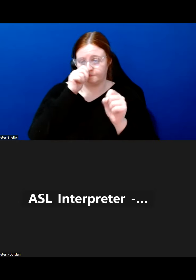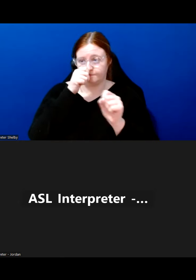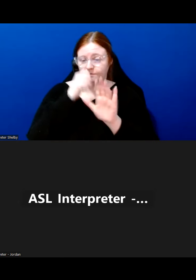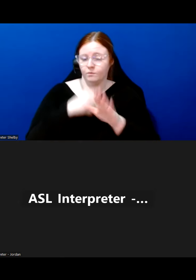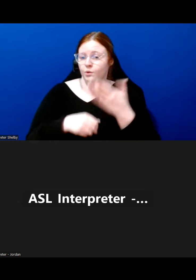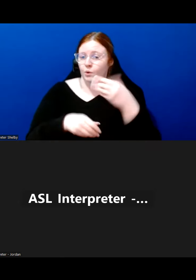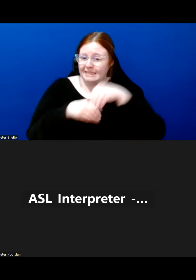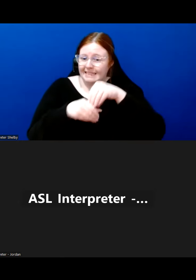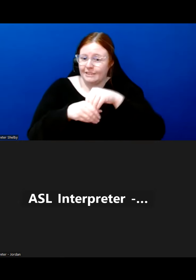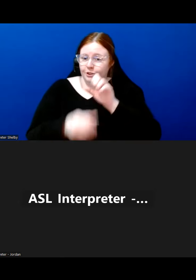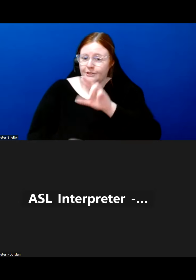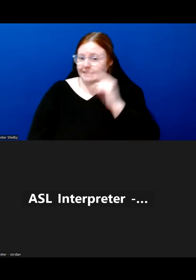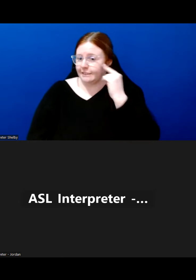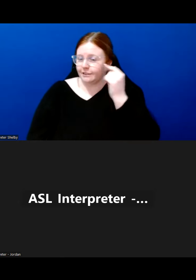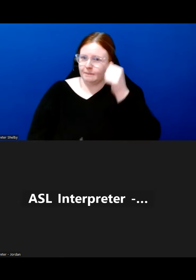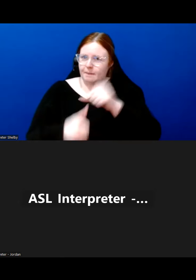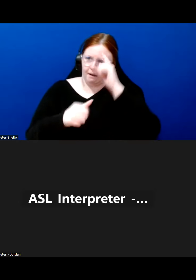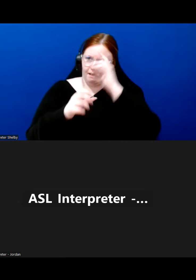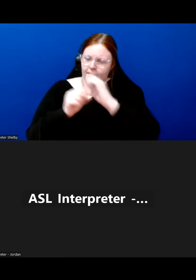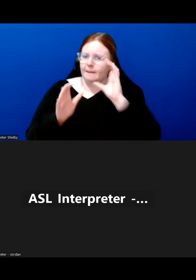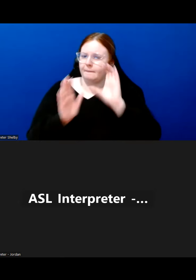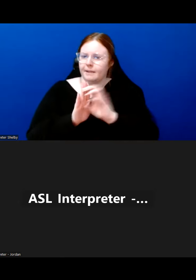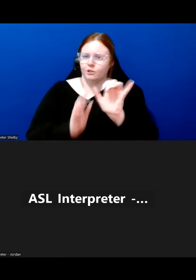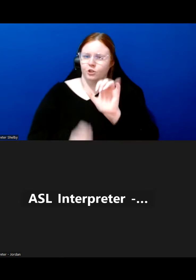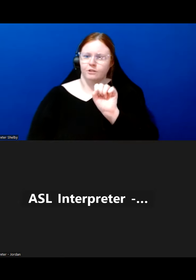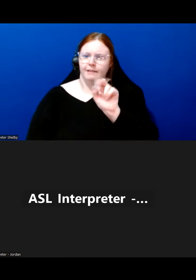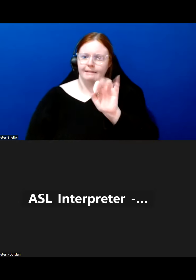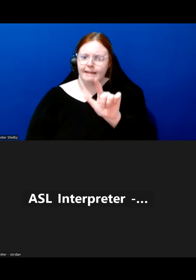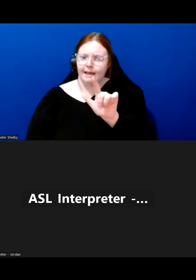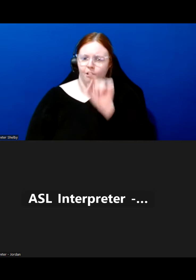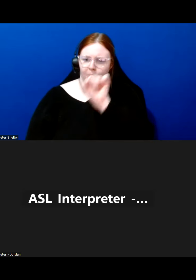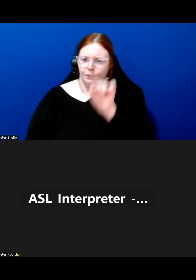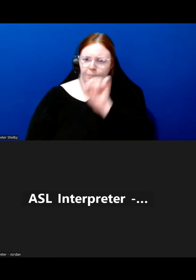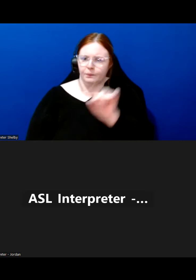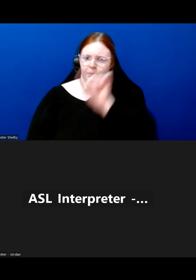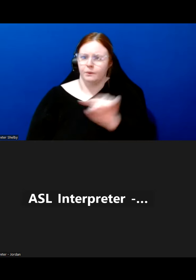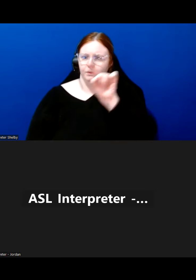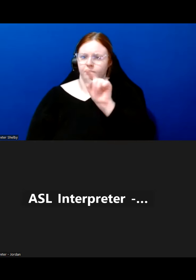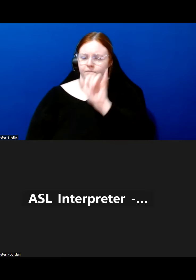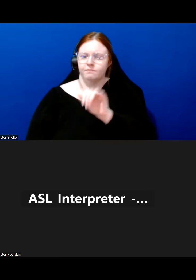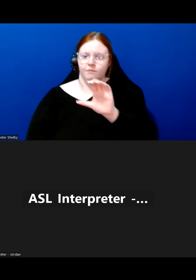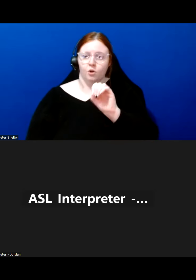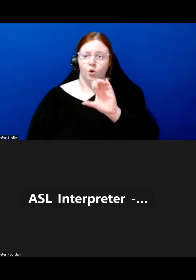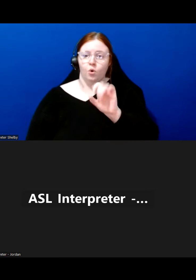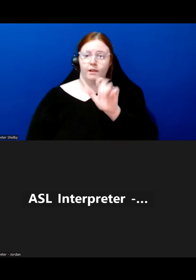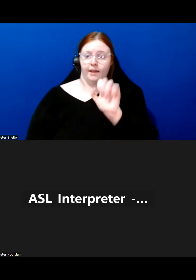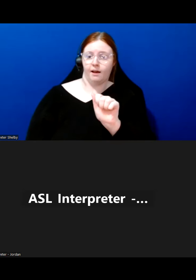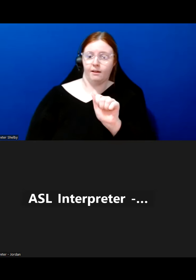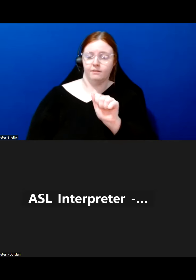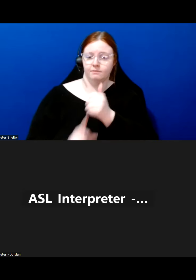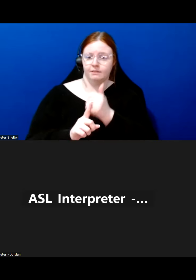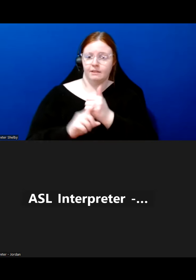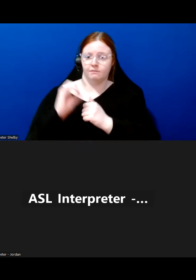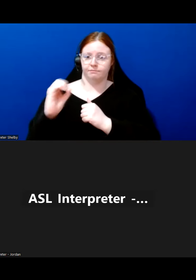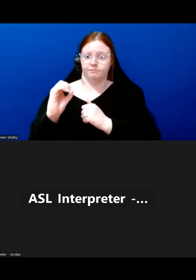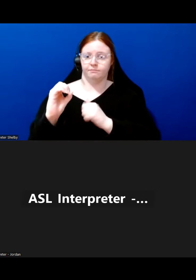back to that visual of the little snail-shaped looking thing there, your cochlea is side by side what we call your